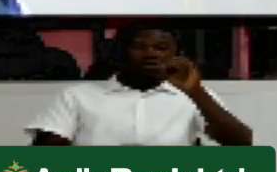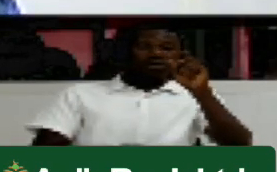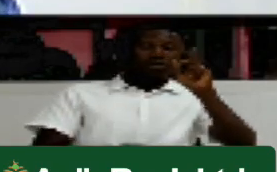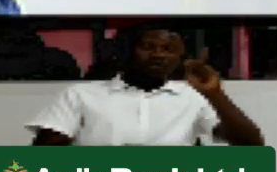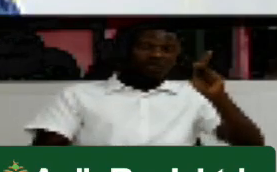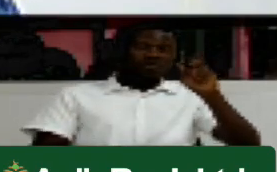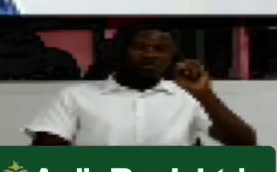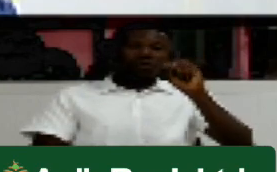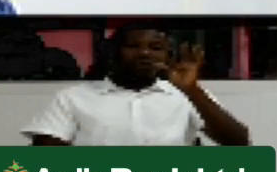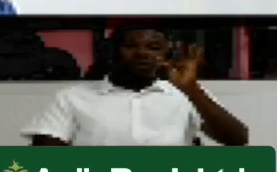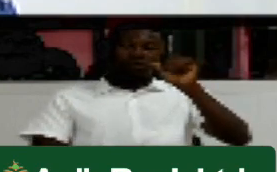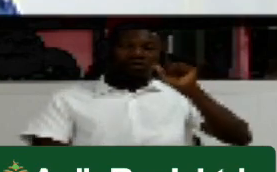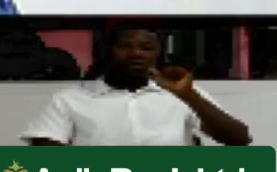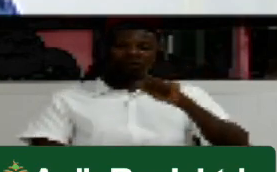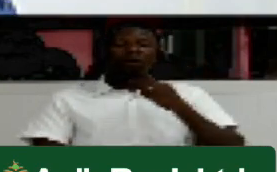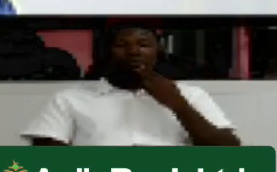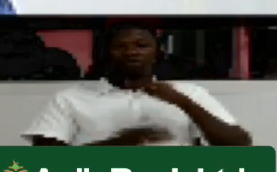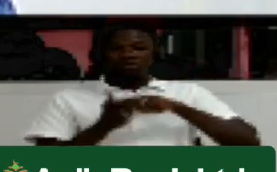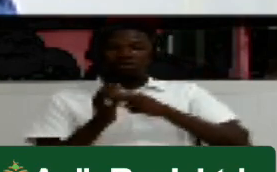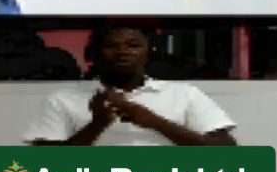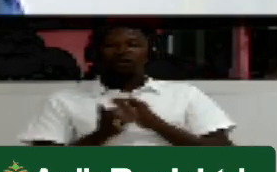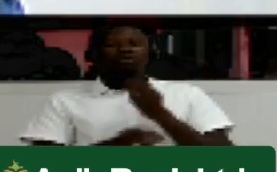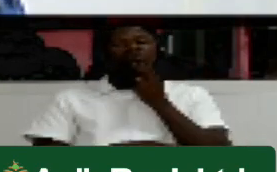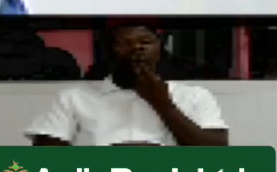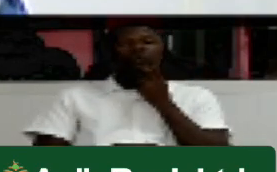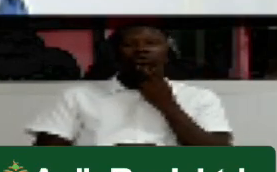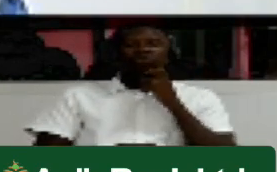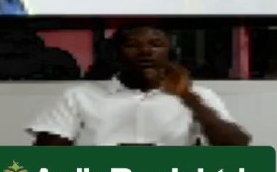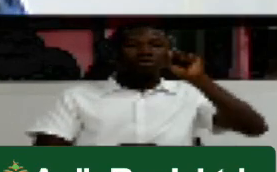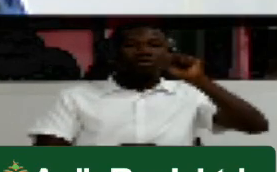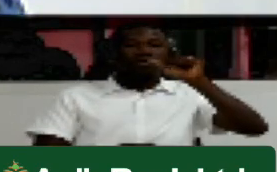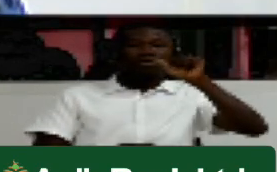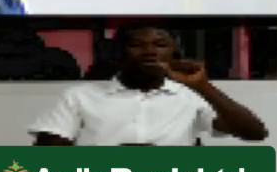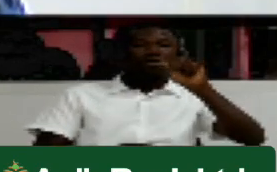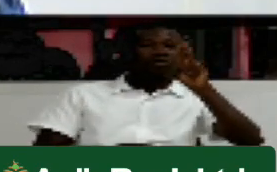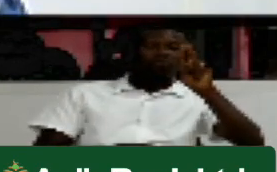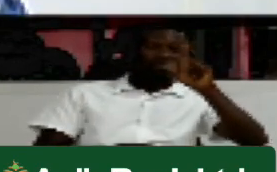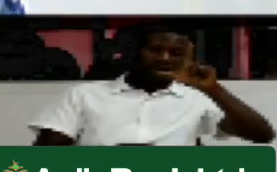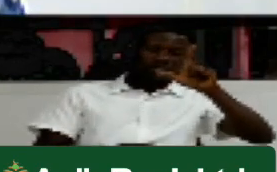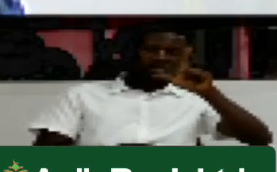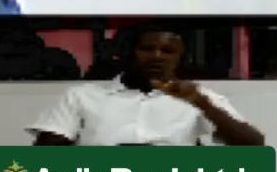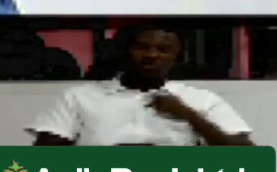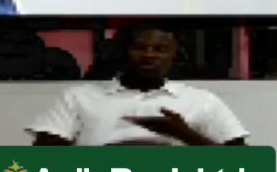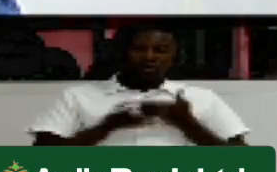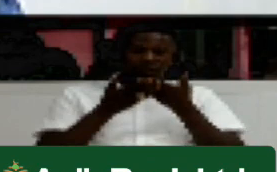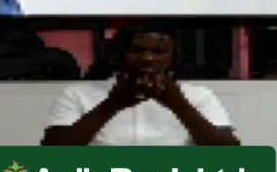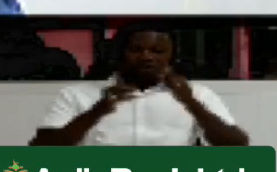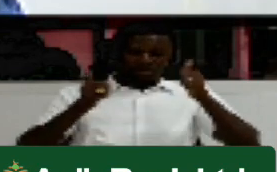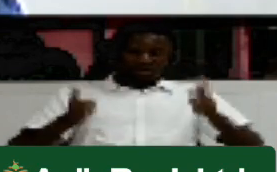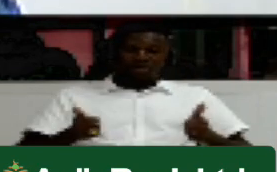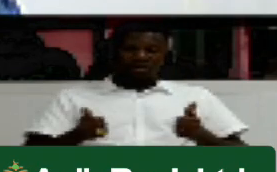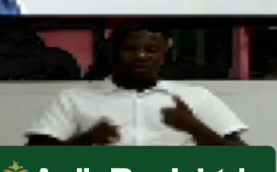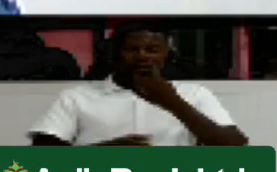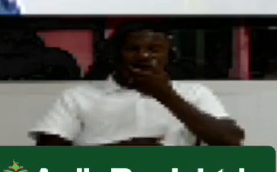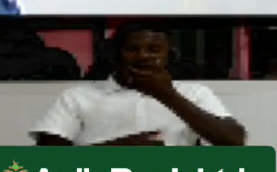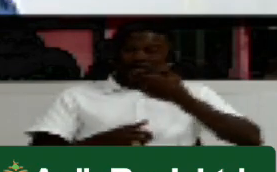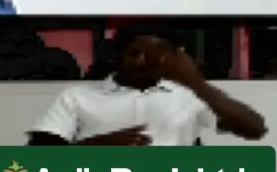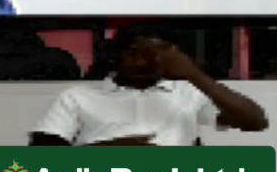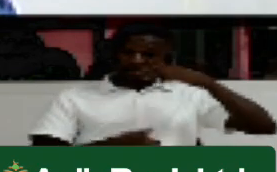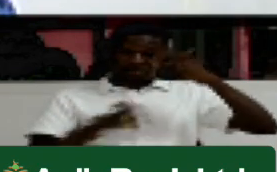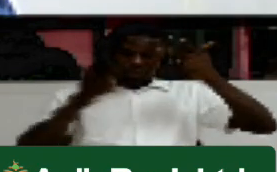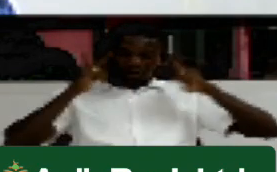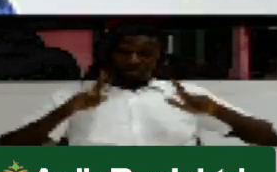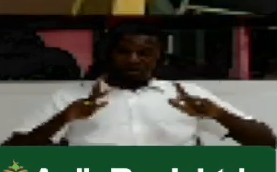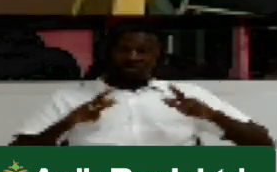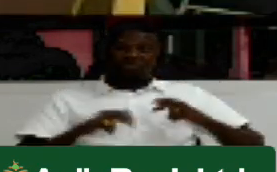you. I mean Uncle Saul. To the chair, councils, and the entire